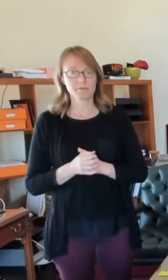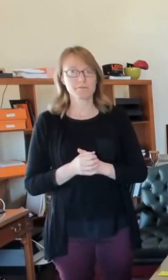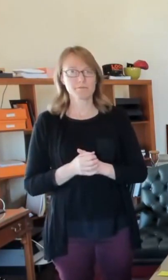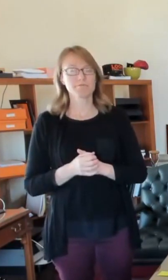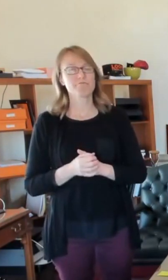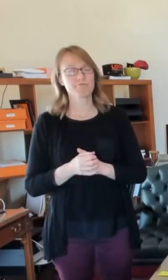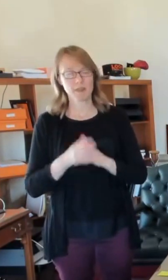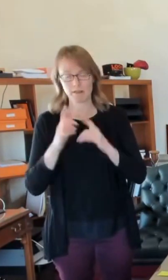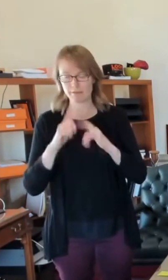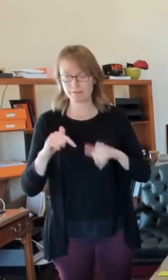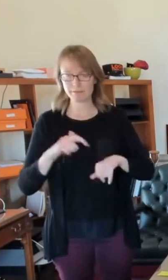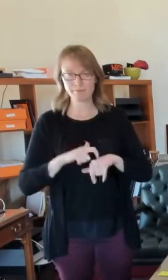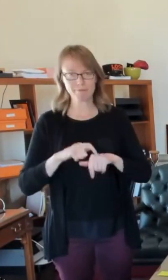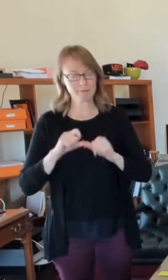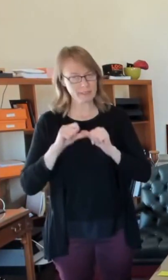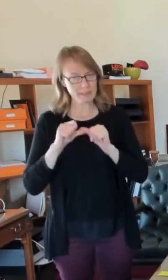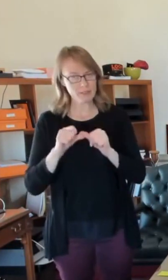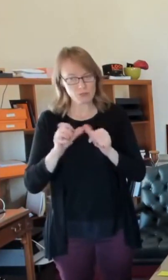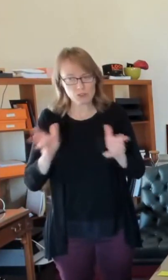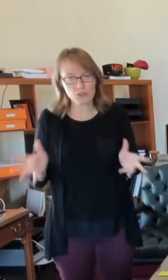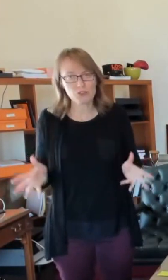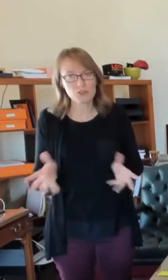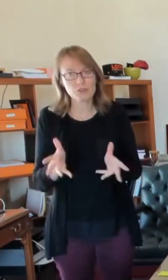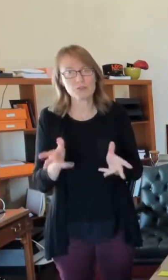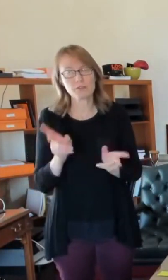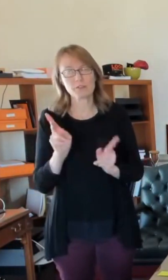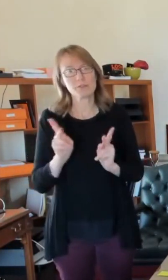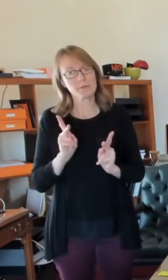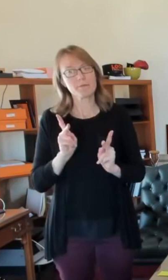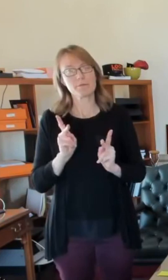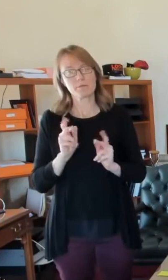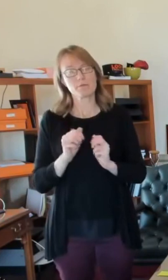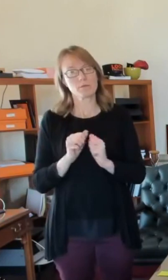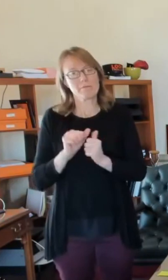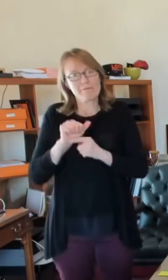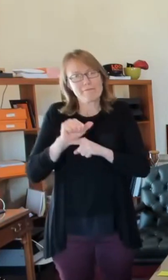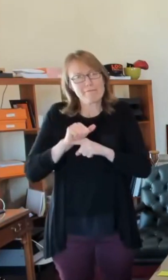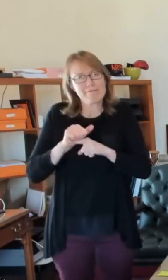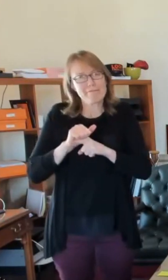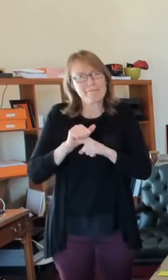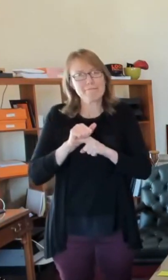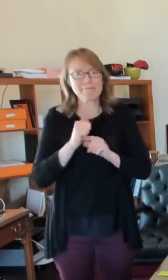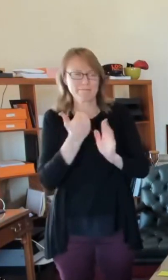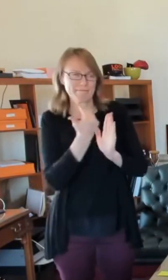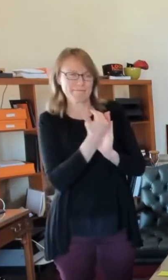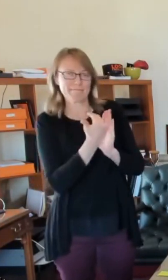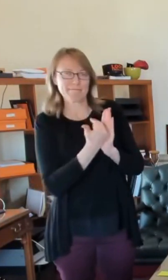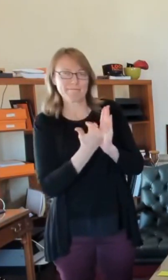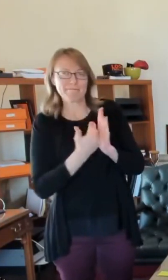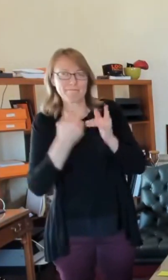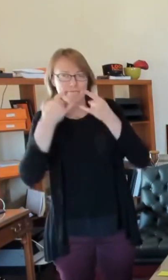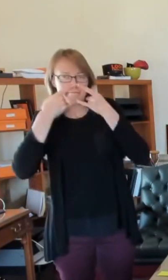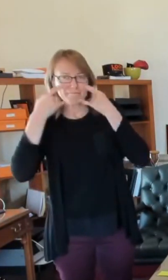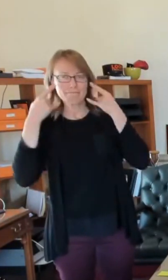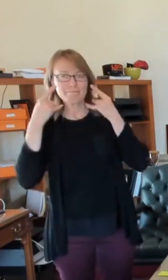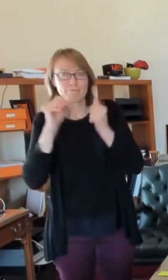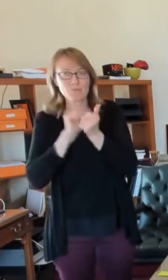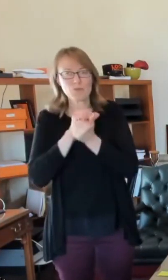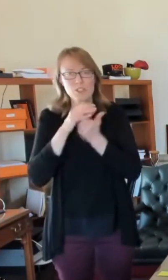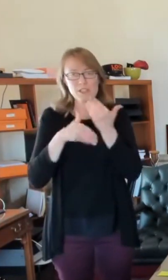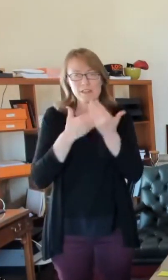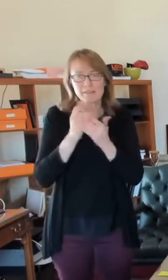socially distance, and please get the vaccine as soon as you are eligible and it's available to